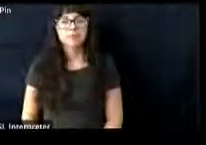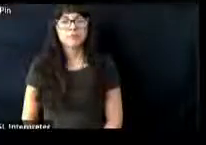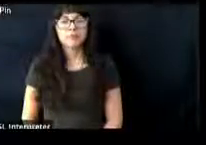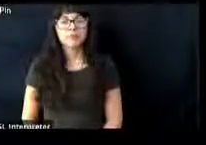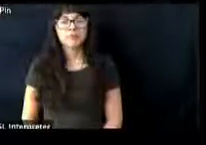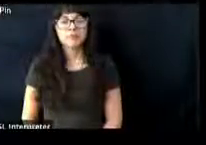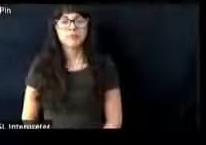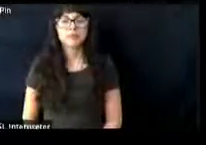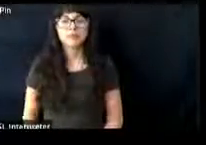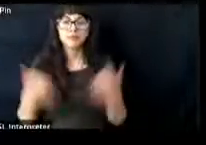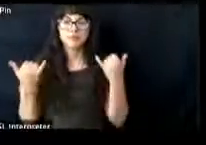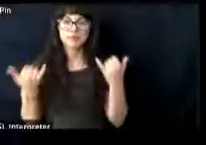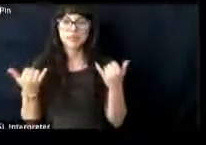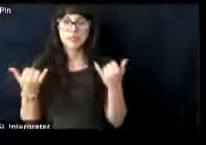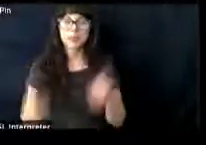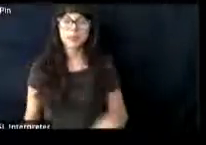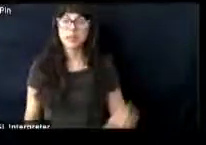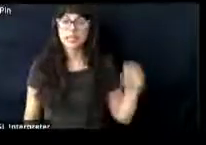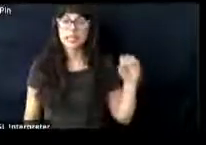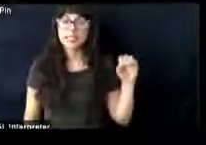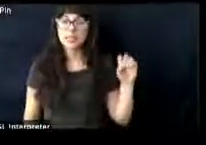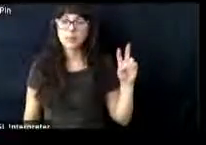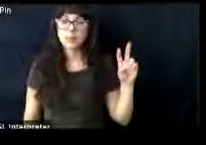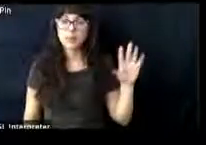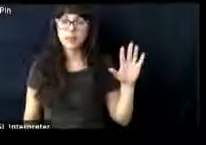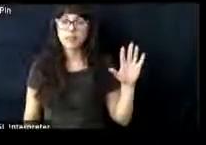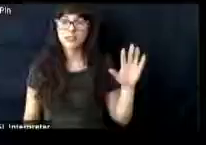Right now we will have 025.